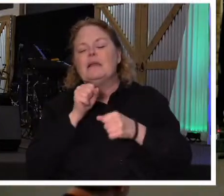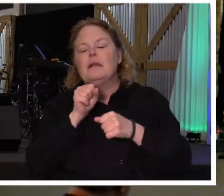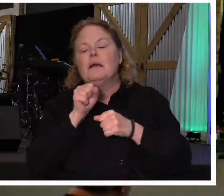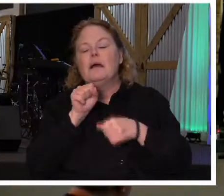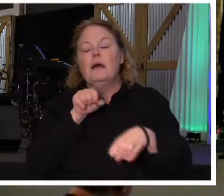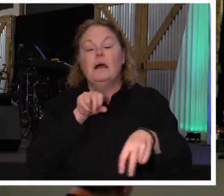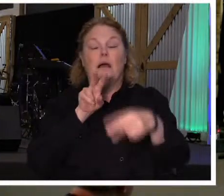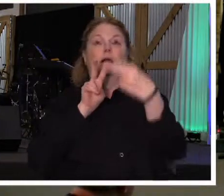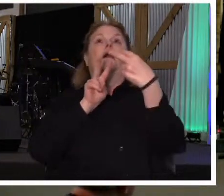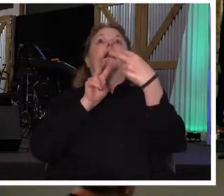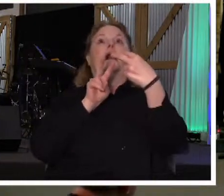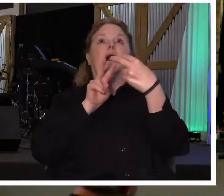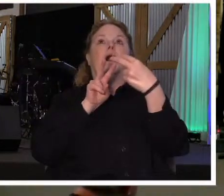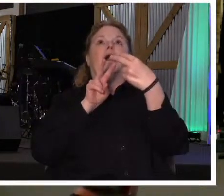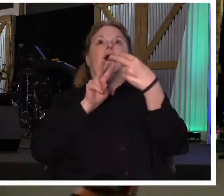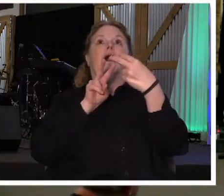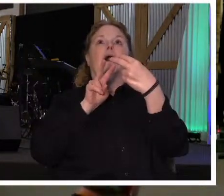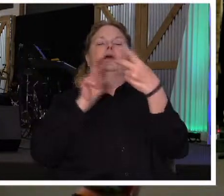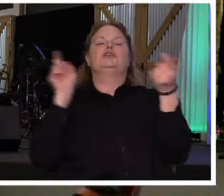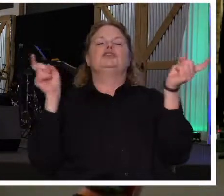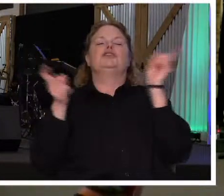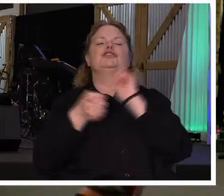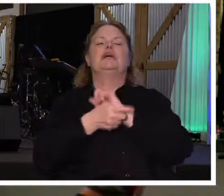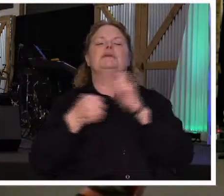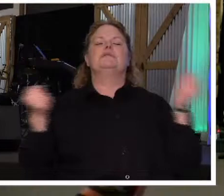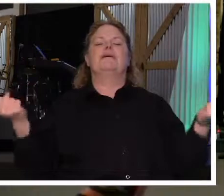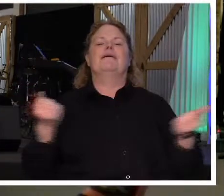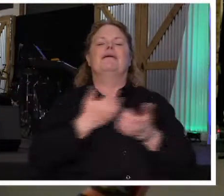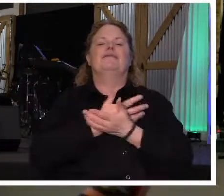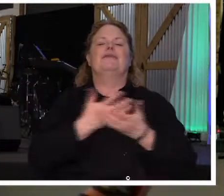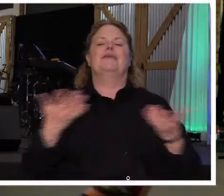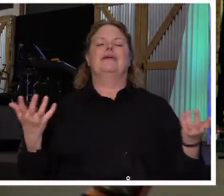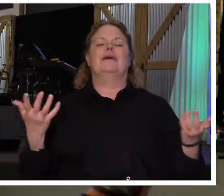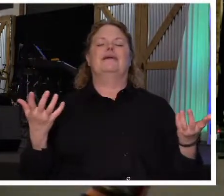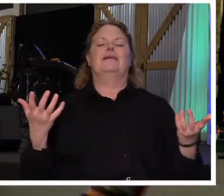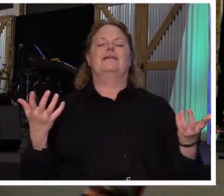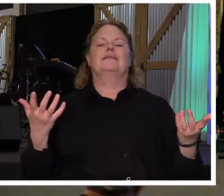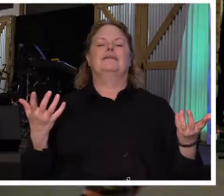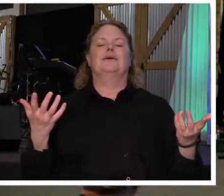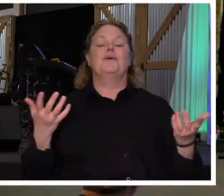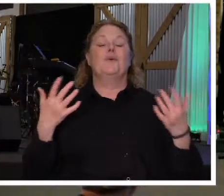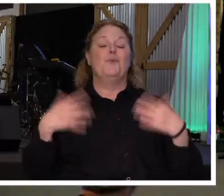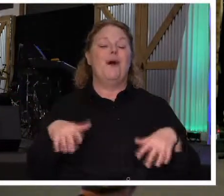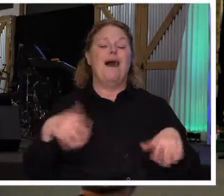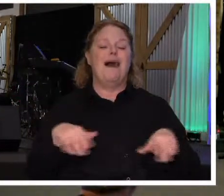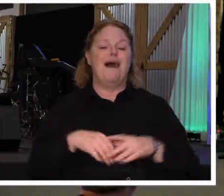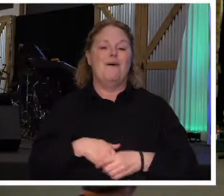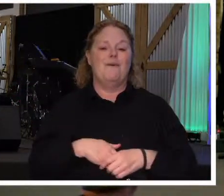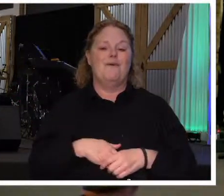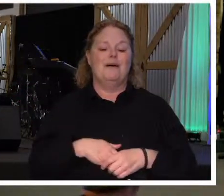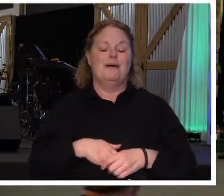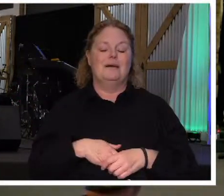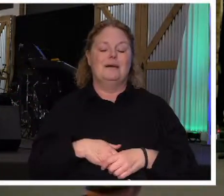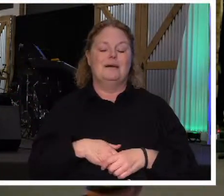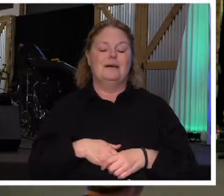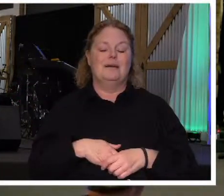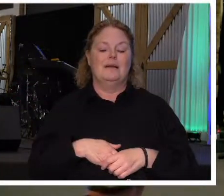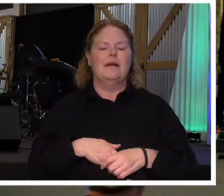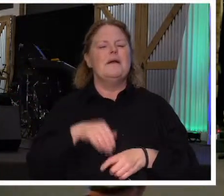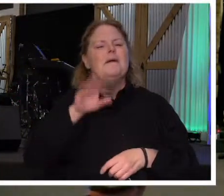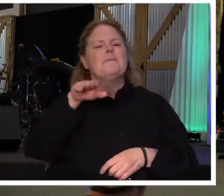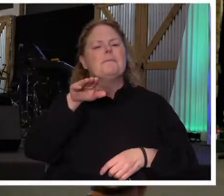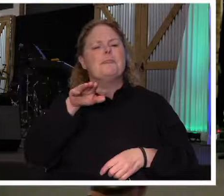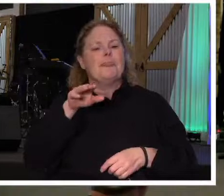Isaiah's life. Has that happened to you? Let me ask you this question. Is the Spirit of the Lord contradicting